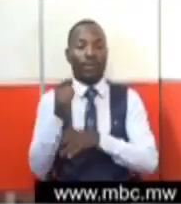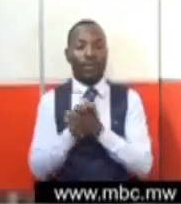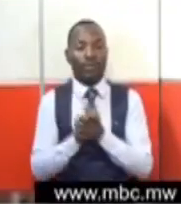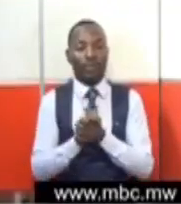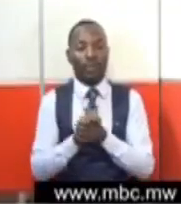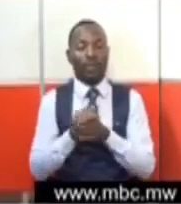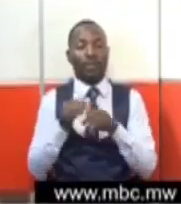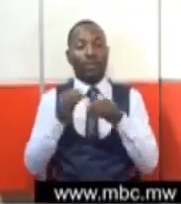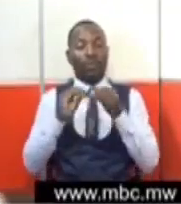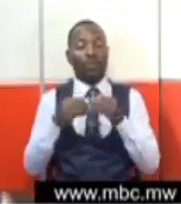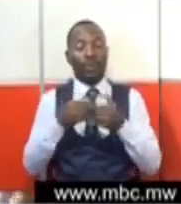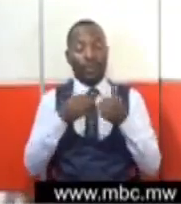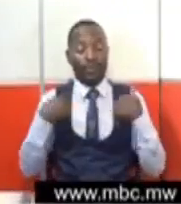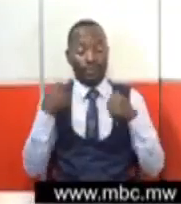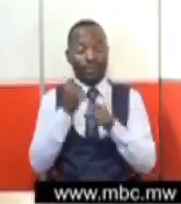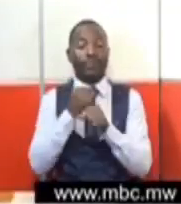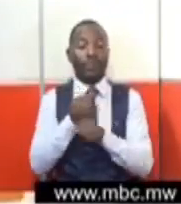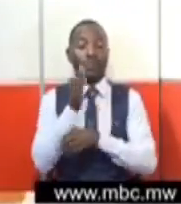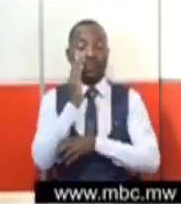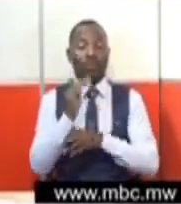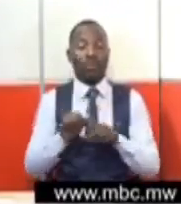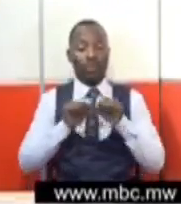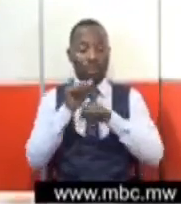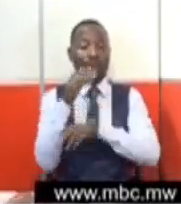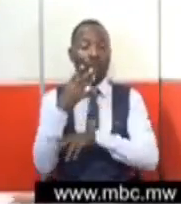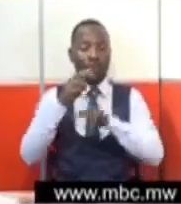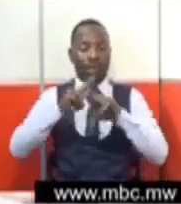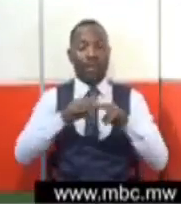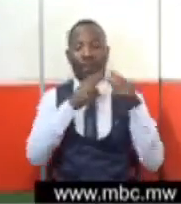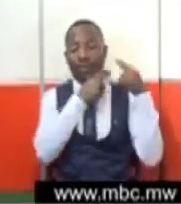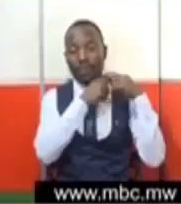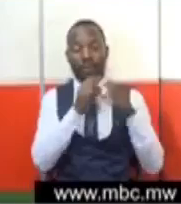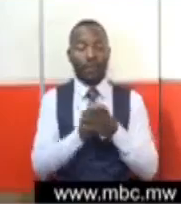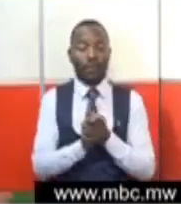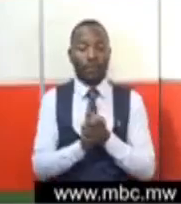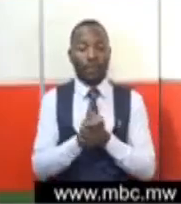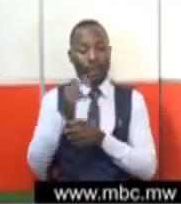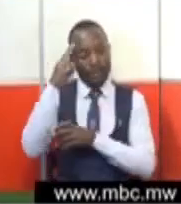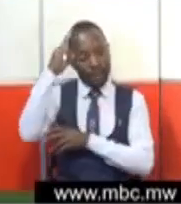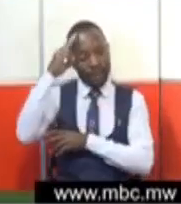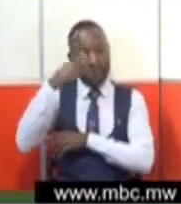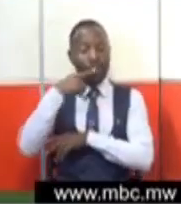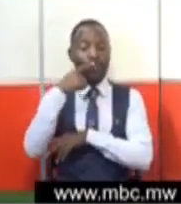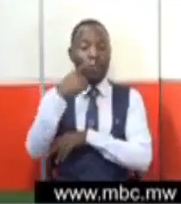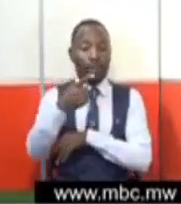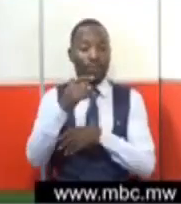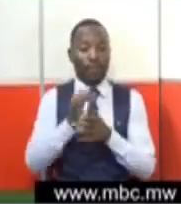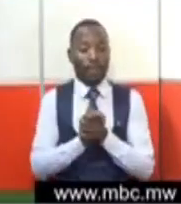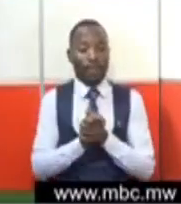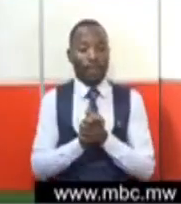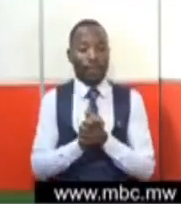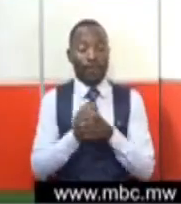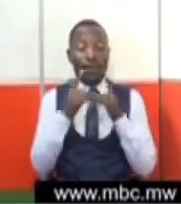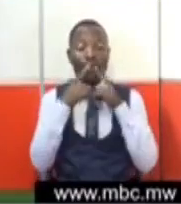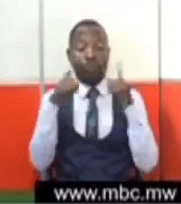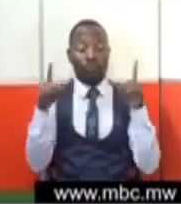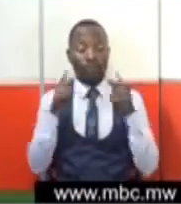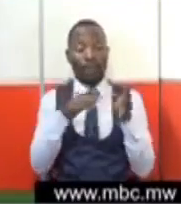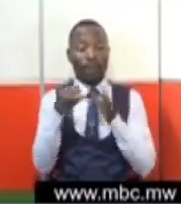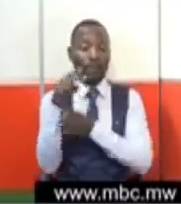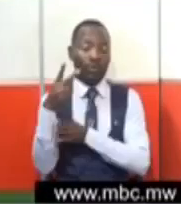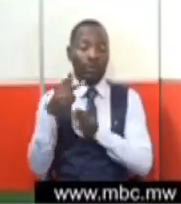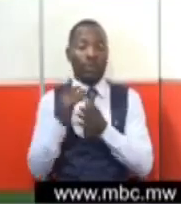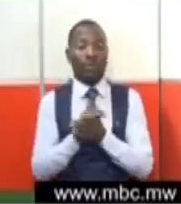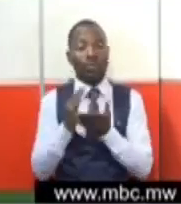generating numerous job opportunities within the 4 years he has been in power. Dr. Chakwera then announced that the second phase of NEF